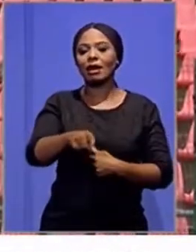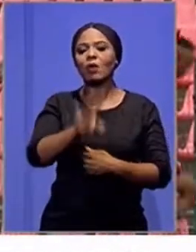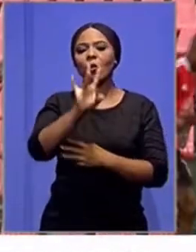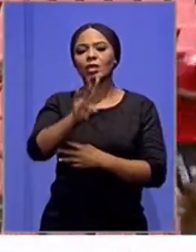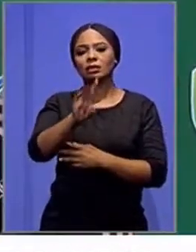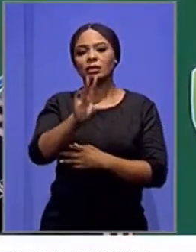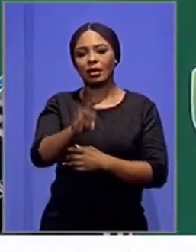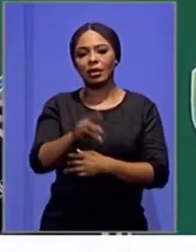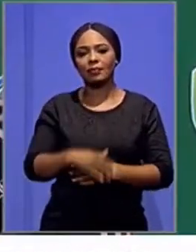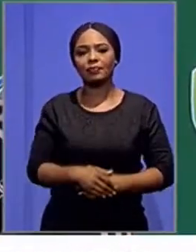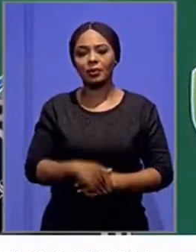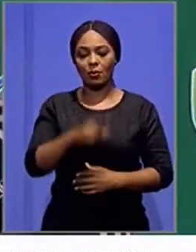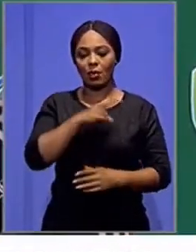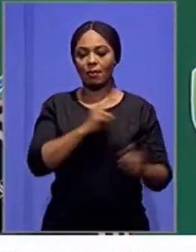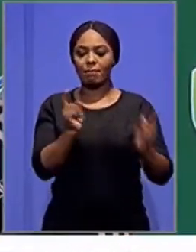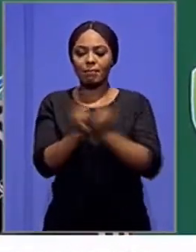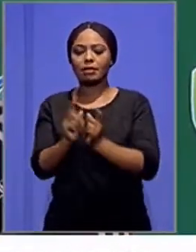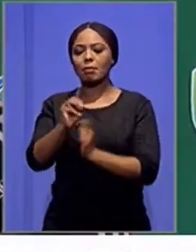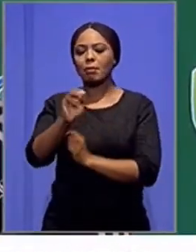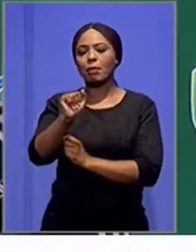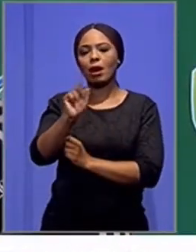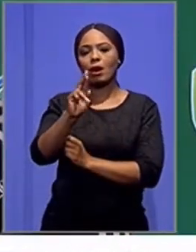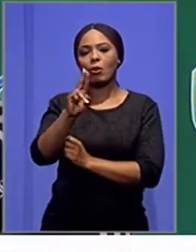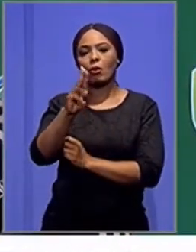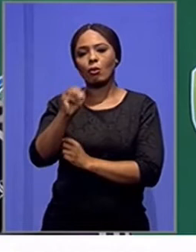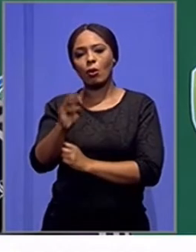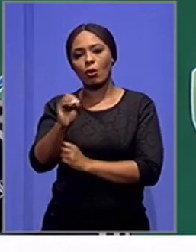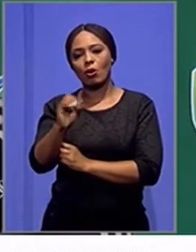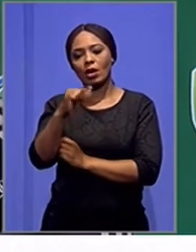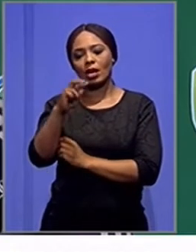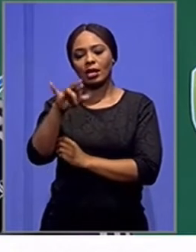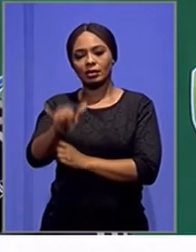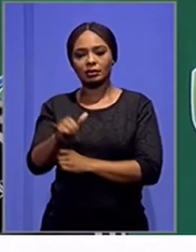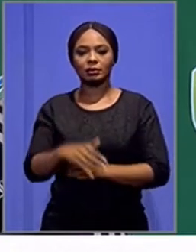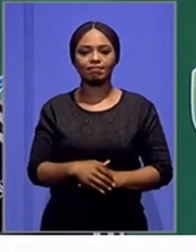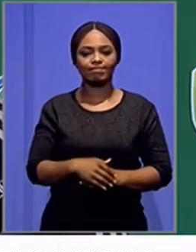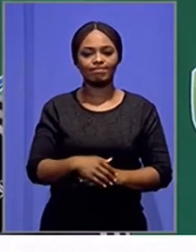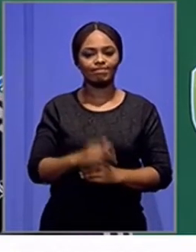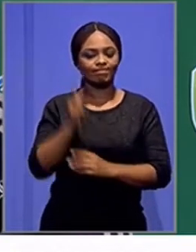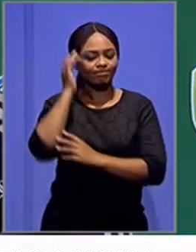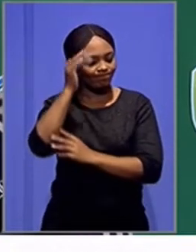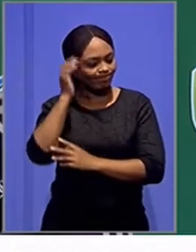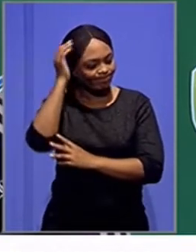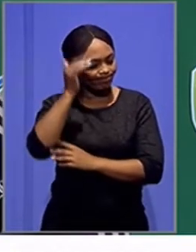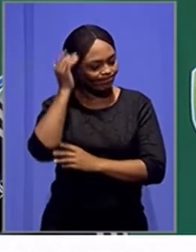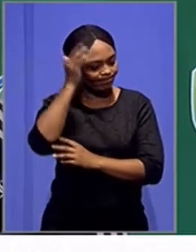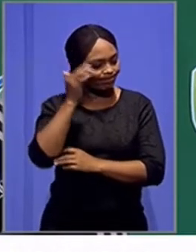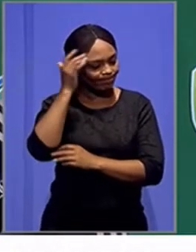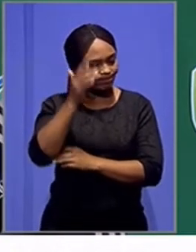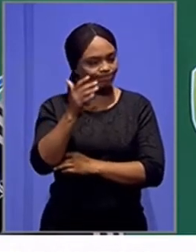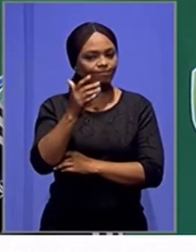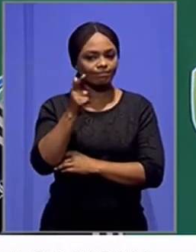Laboraro. It was very important to reset the thinking, to not